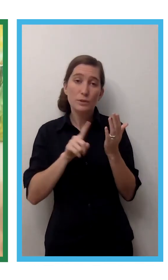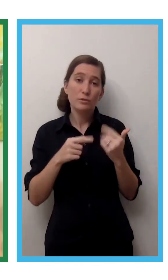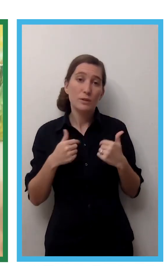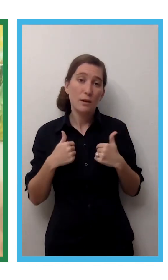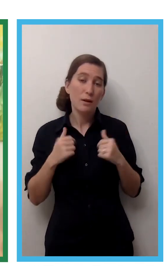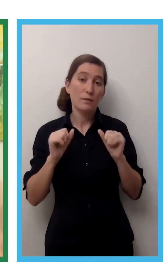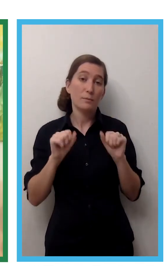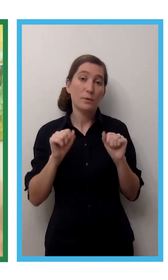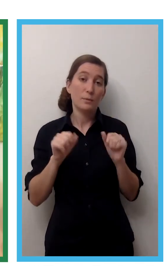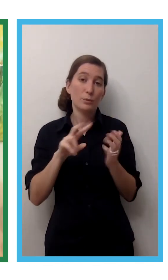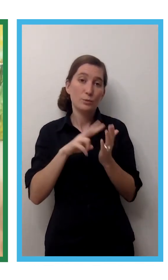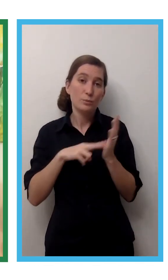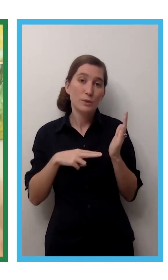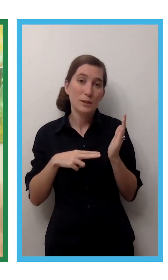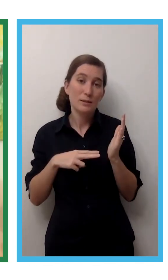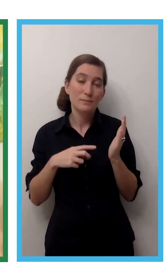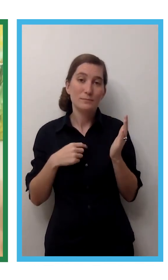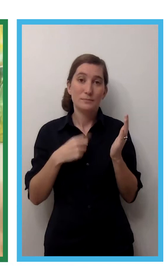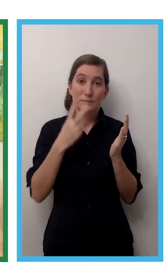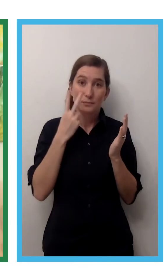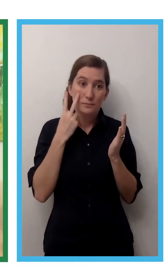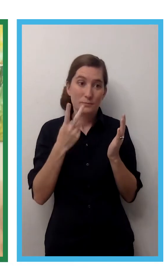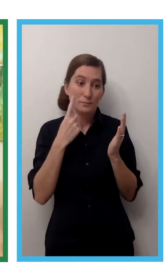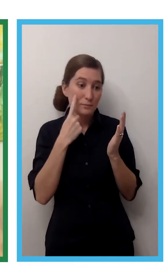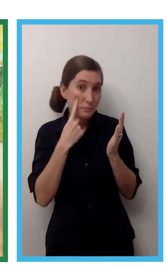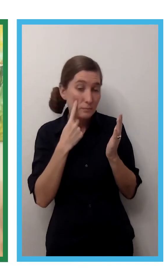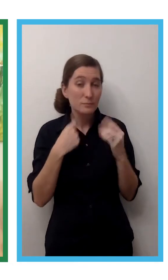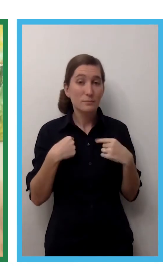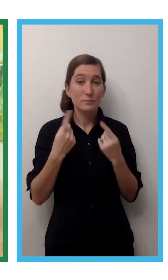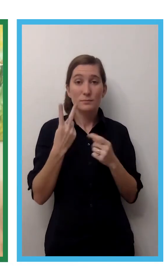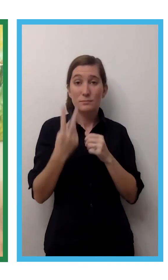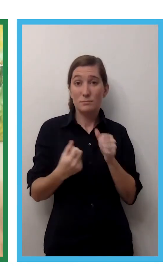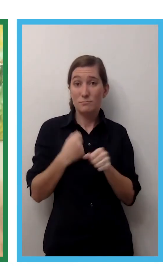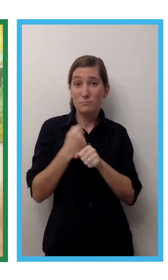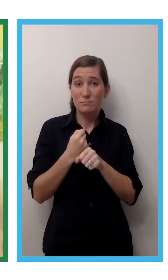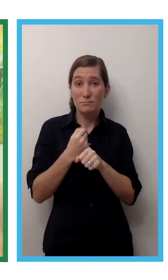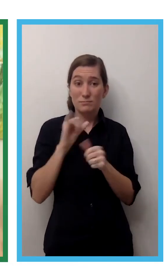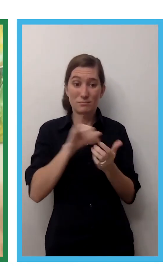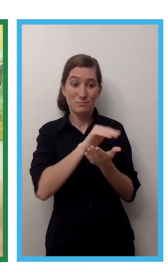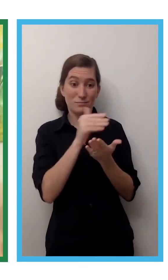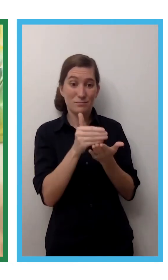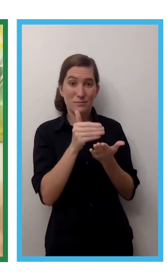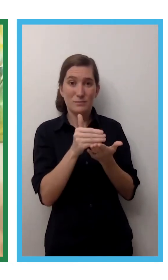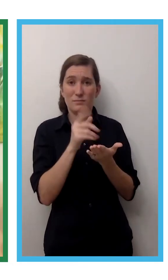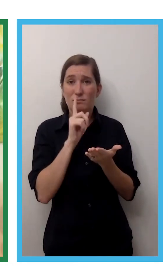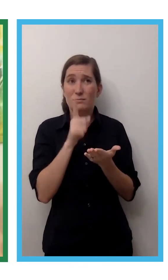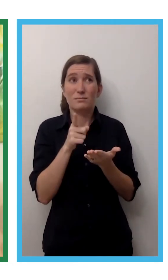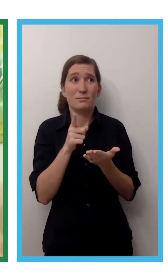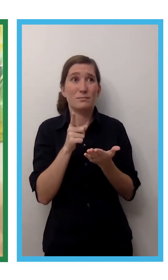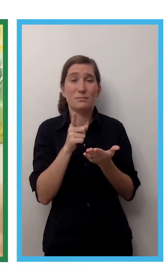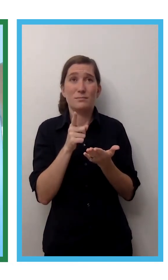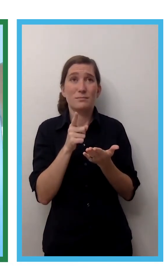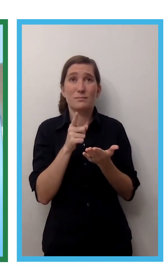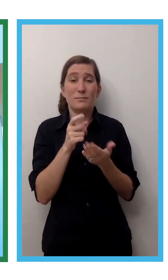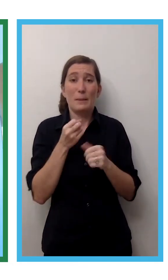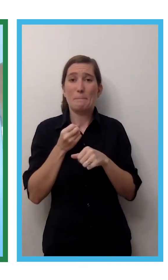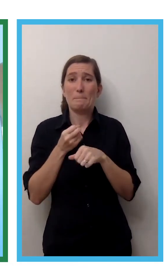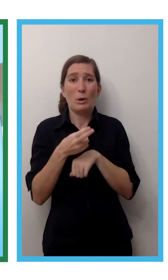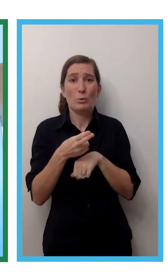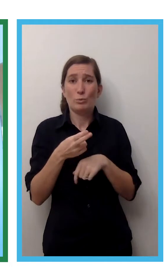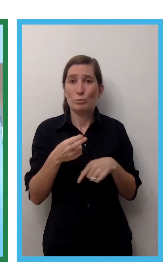the last 2 years is probably more than I saw in the previous 5 to 10 years before that.